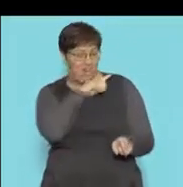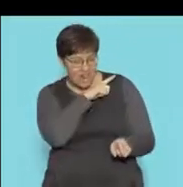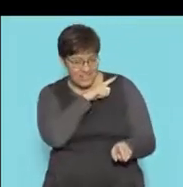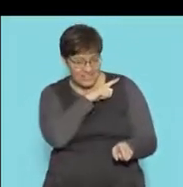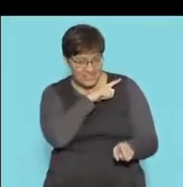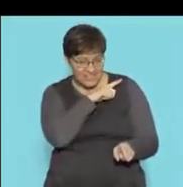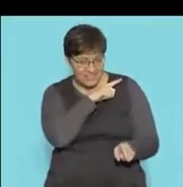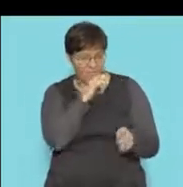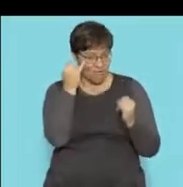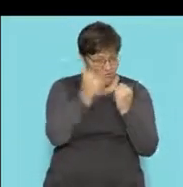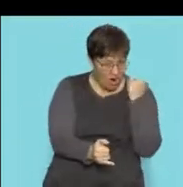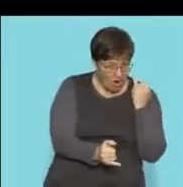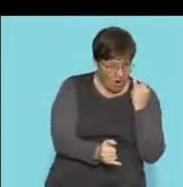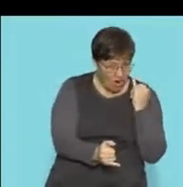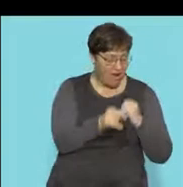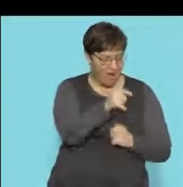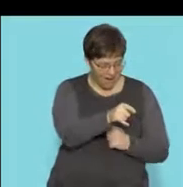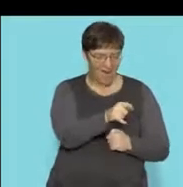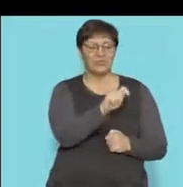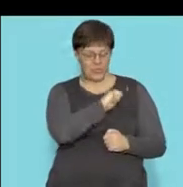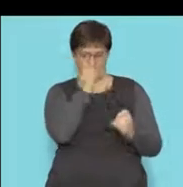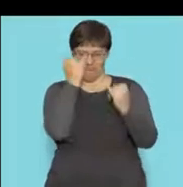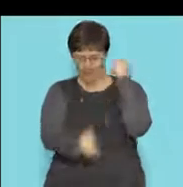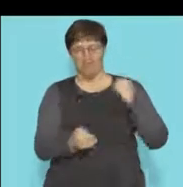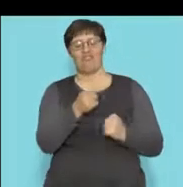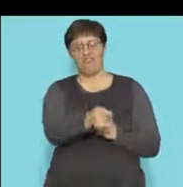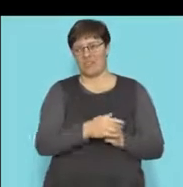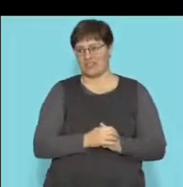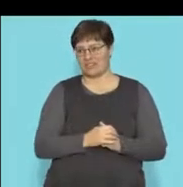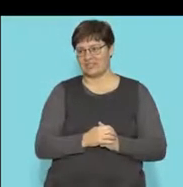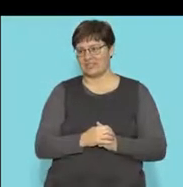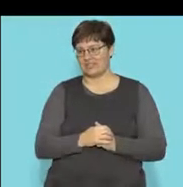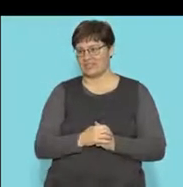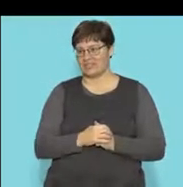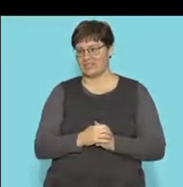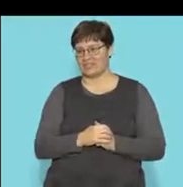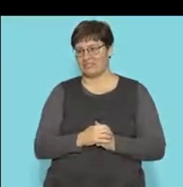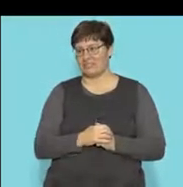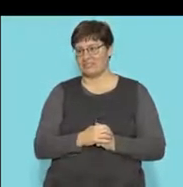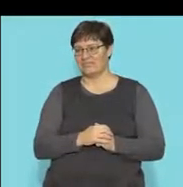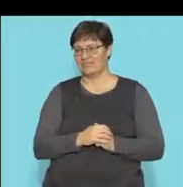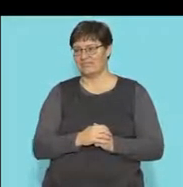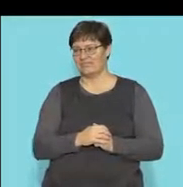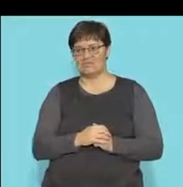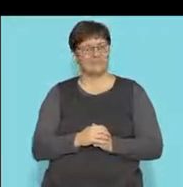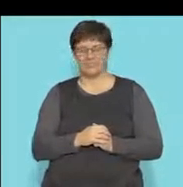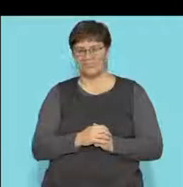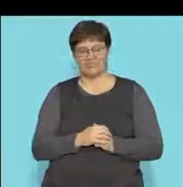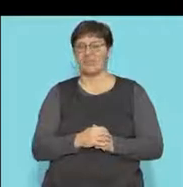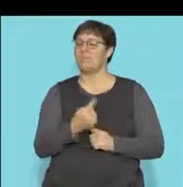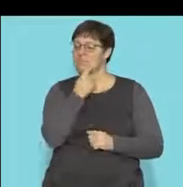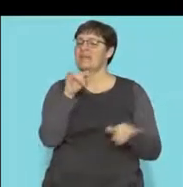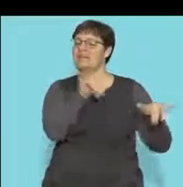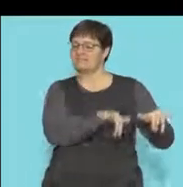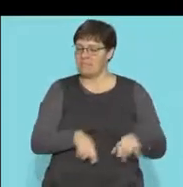sense? Incorrect. Populations consist of many different species. No, they consist